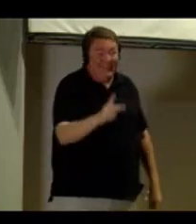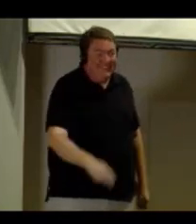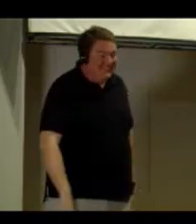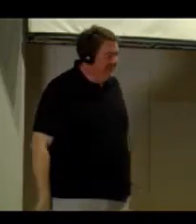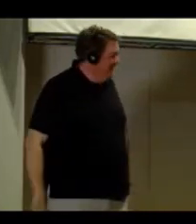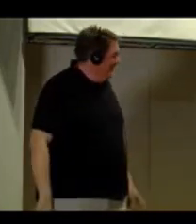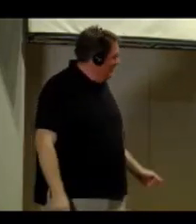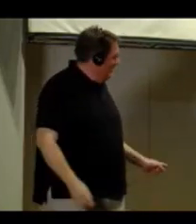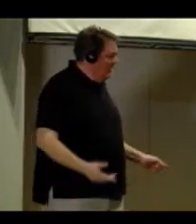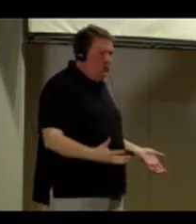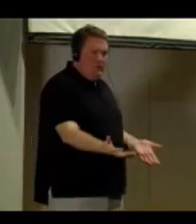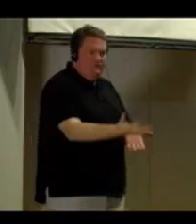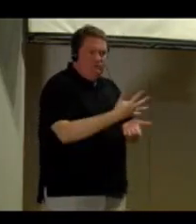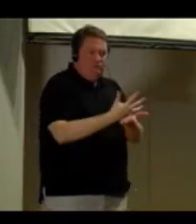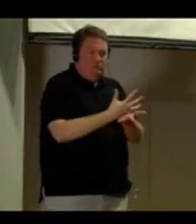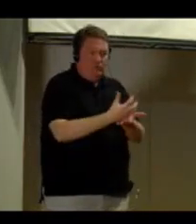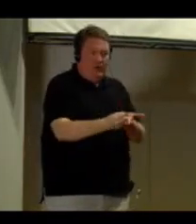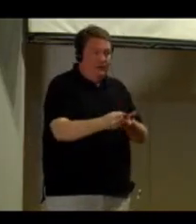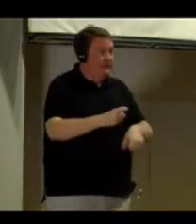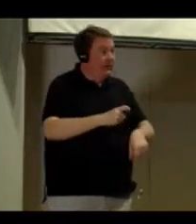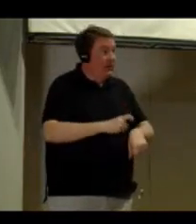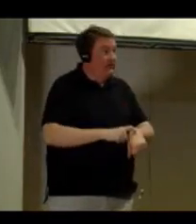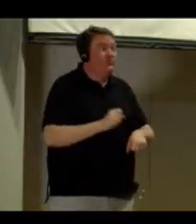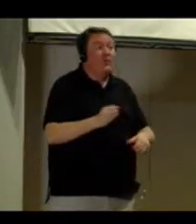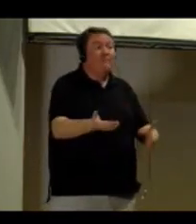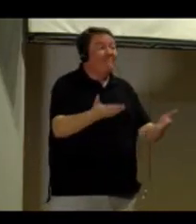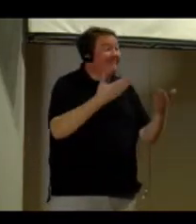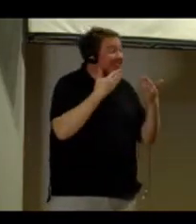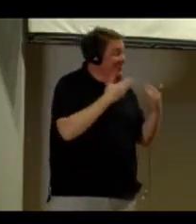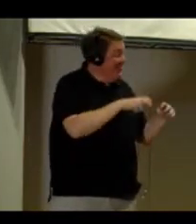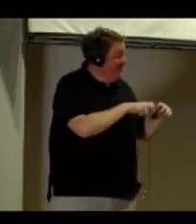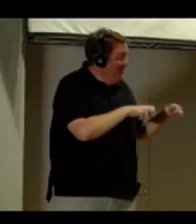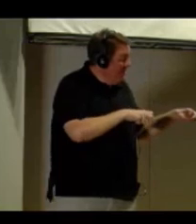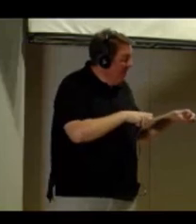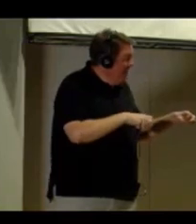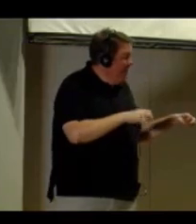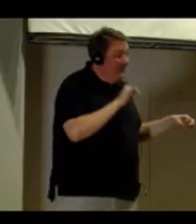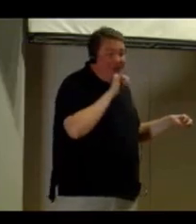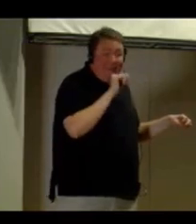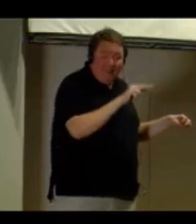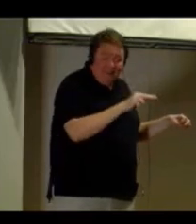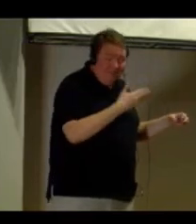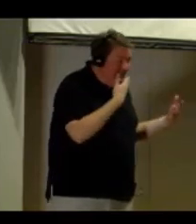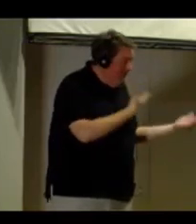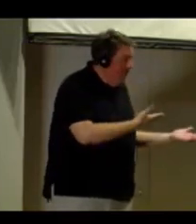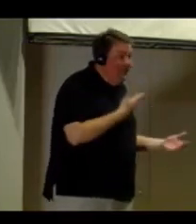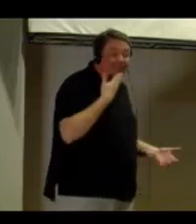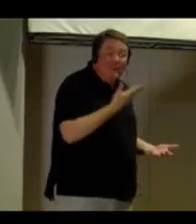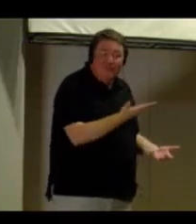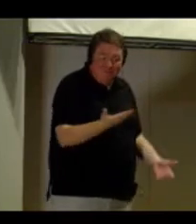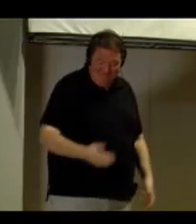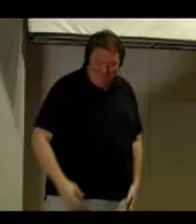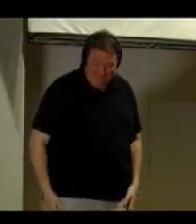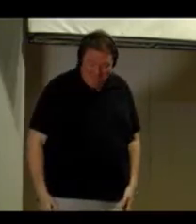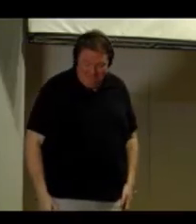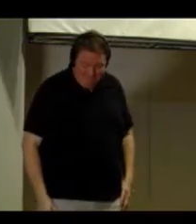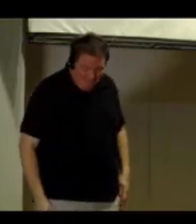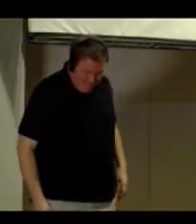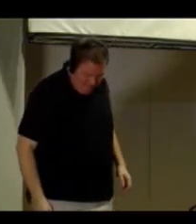Okay, I think we're out of time, so I'd like to thank the panelists and thank Ian, and thank you.